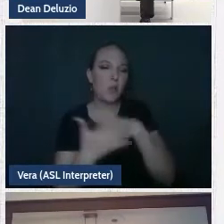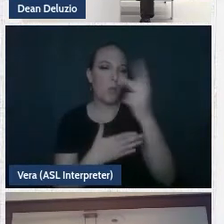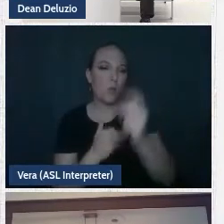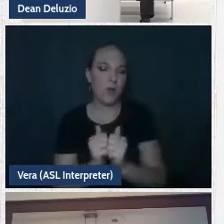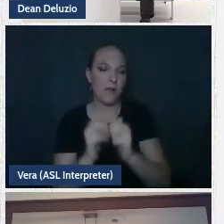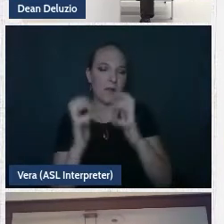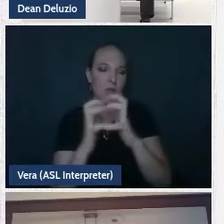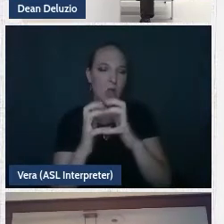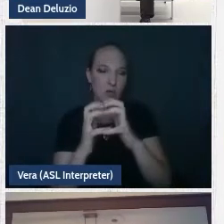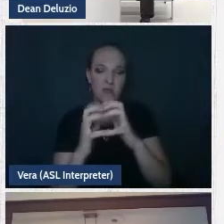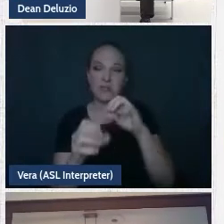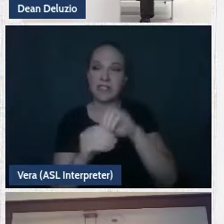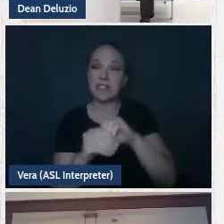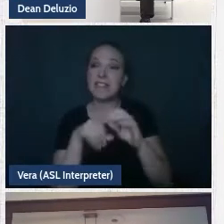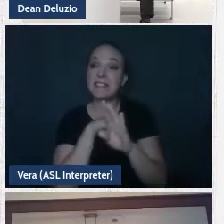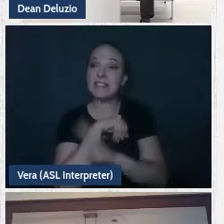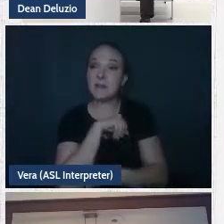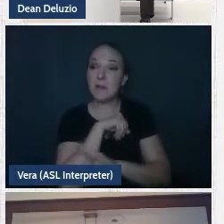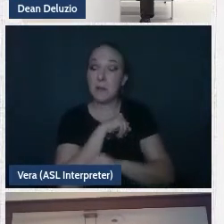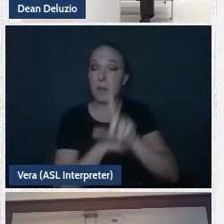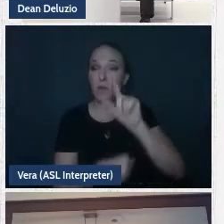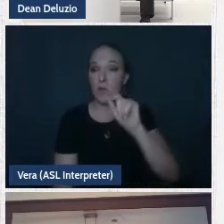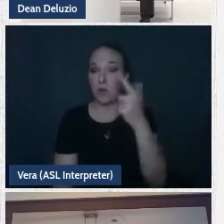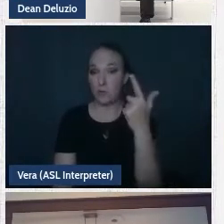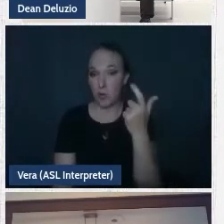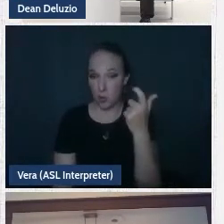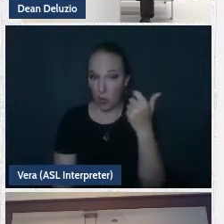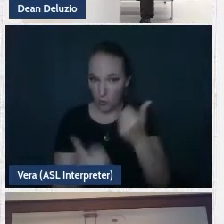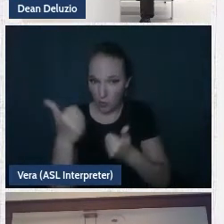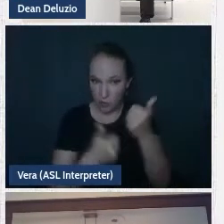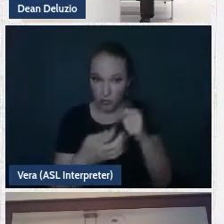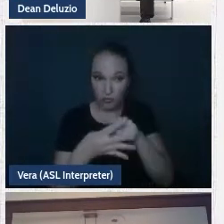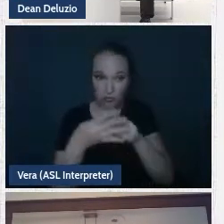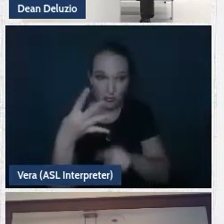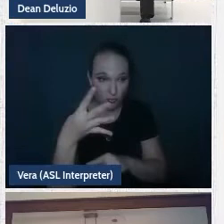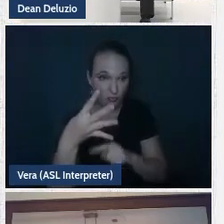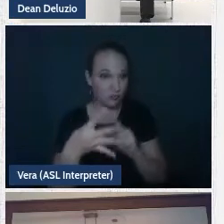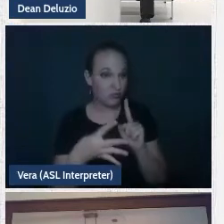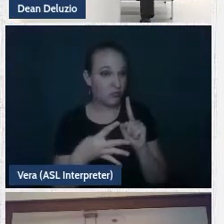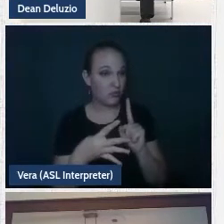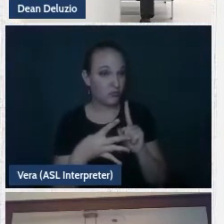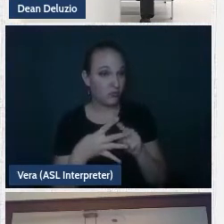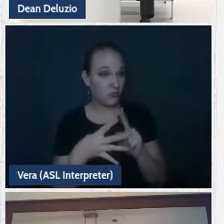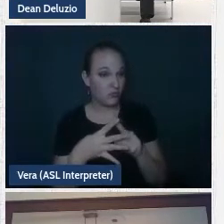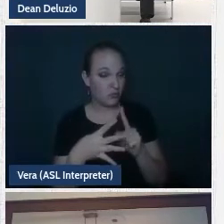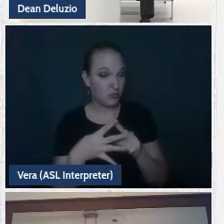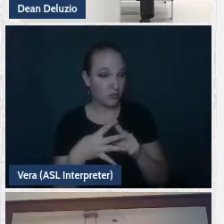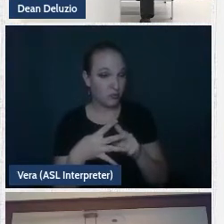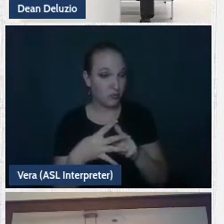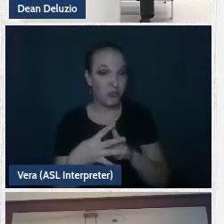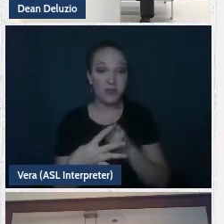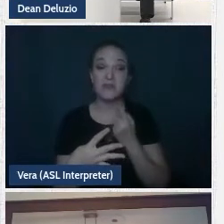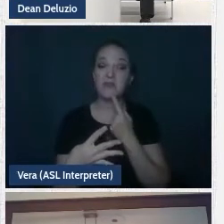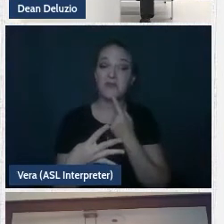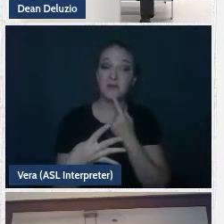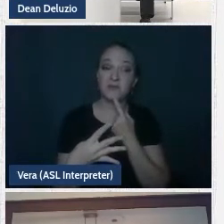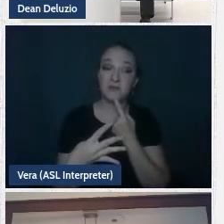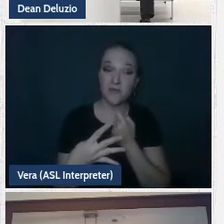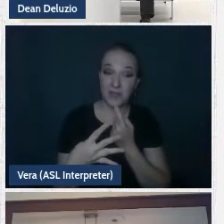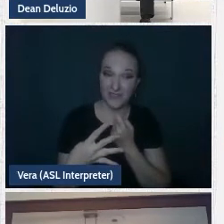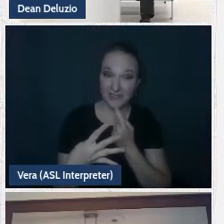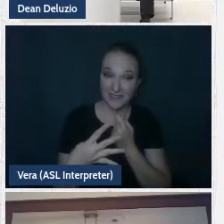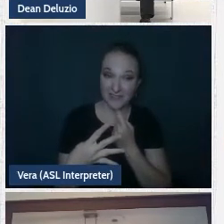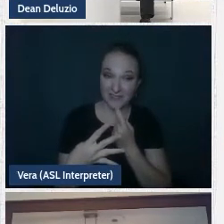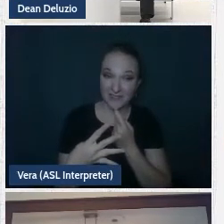September 2021? Was it mechatronics and robotics